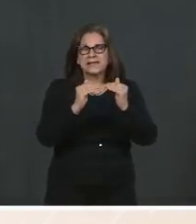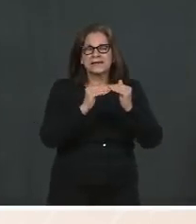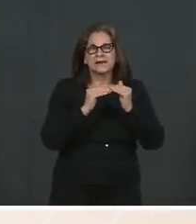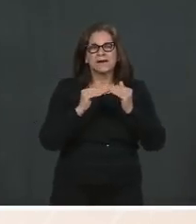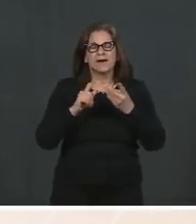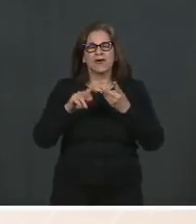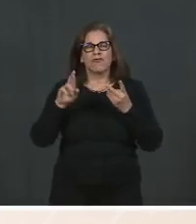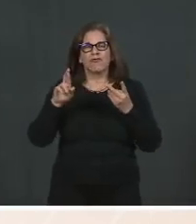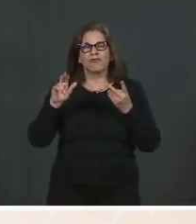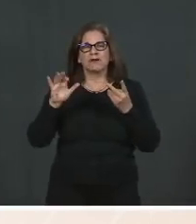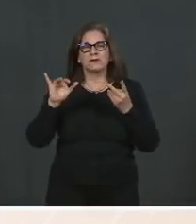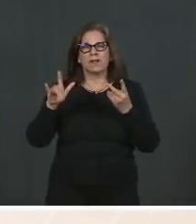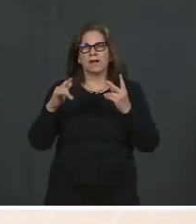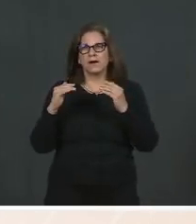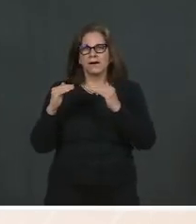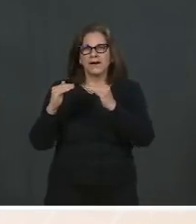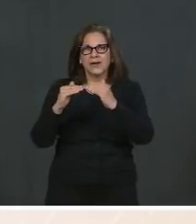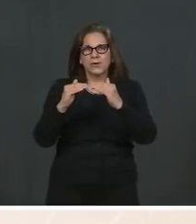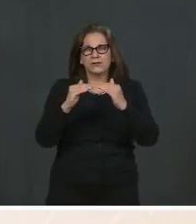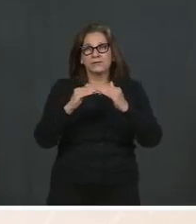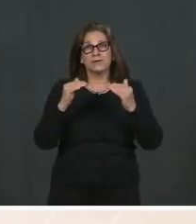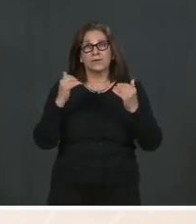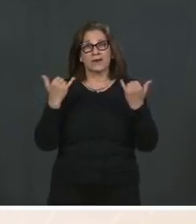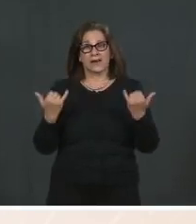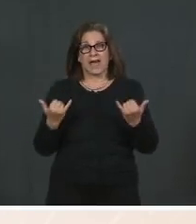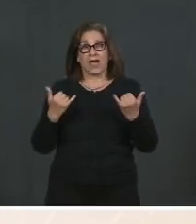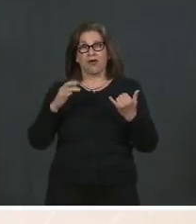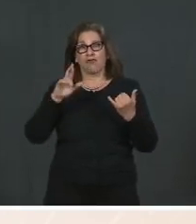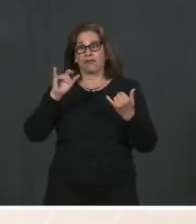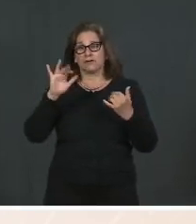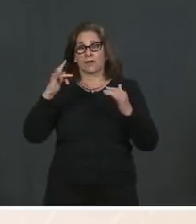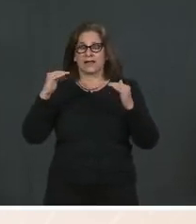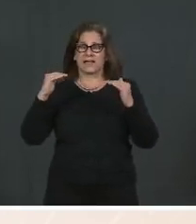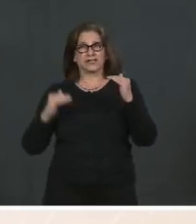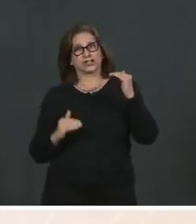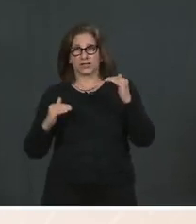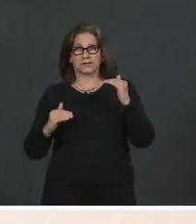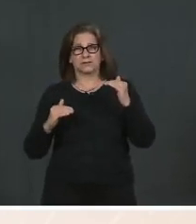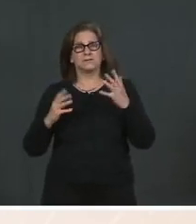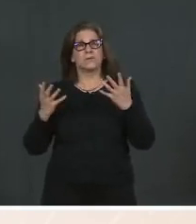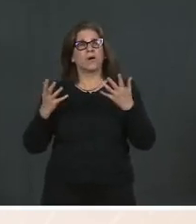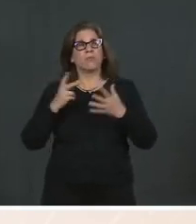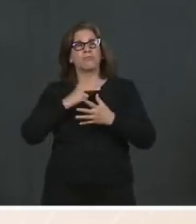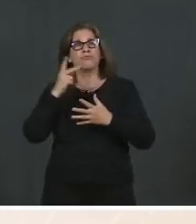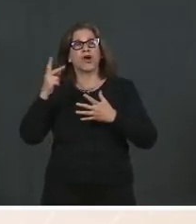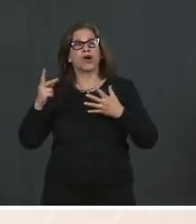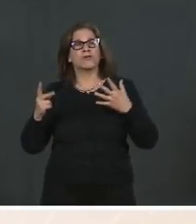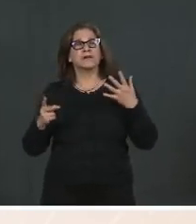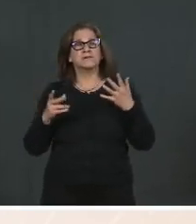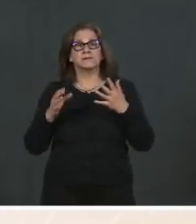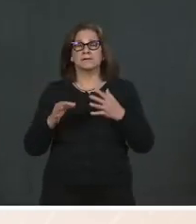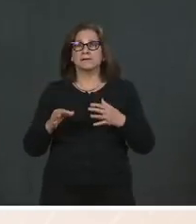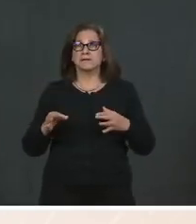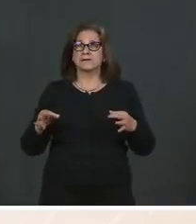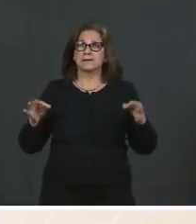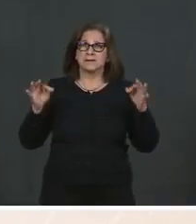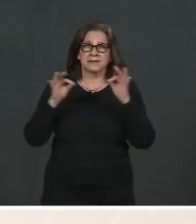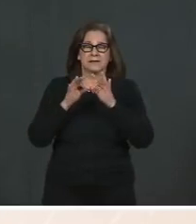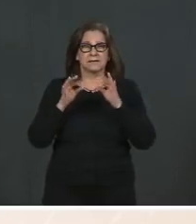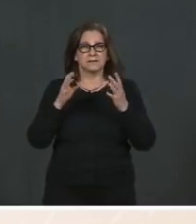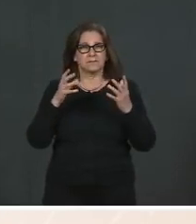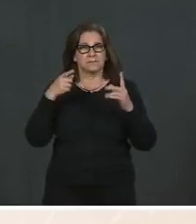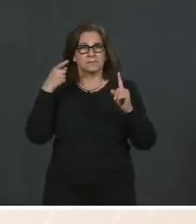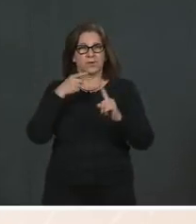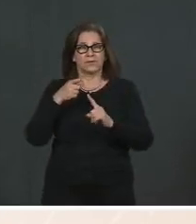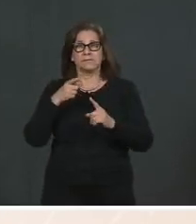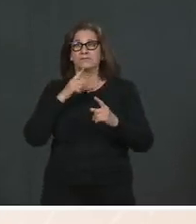racial injustice as a priority, one of the key crises that he believes he is facing and we are all facing as a country. So it will continue to be